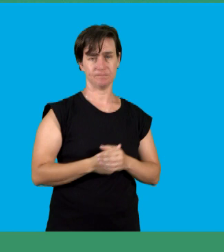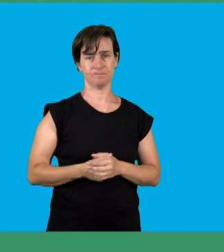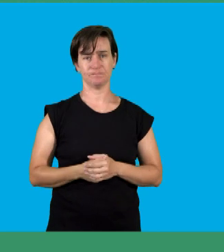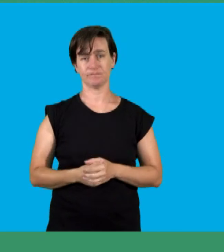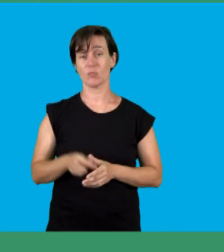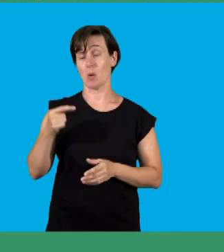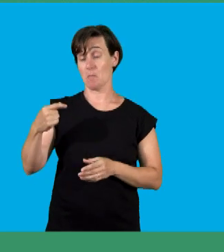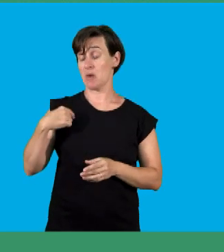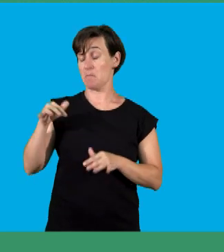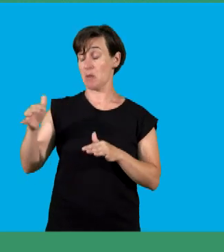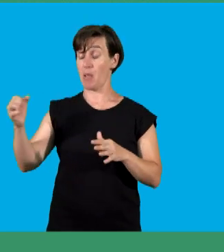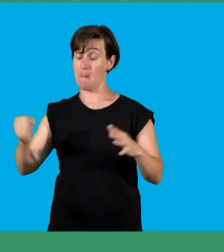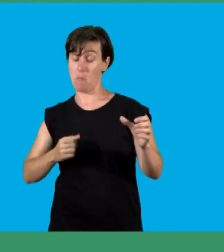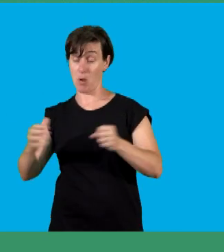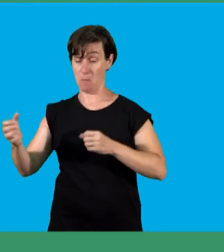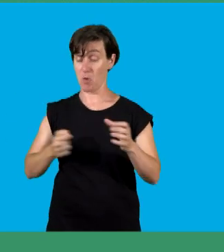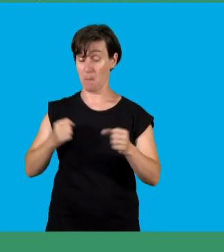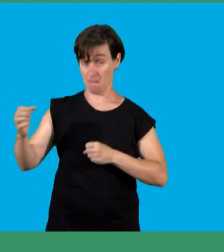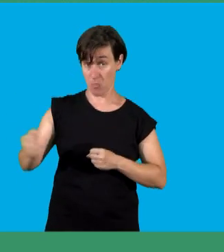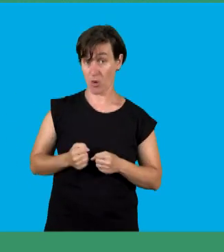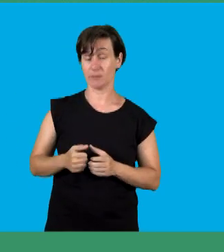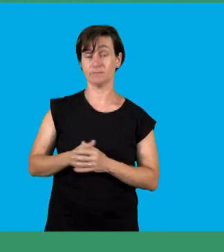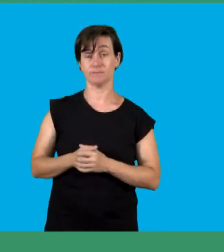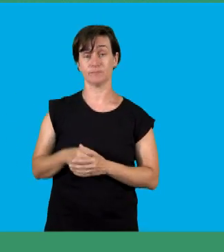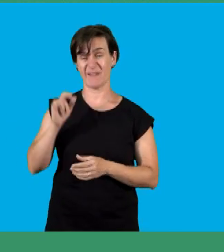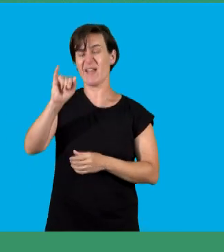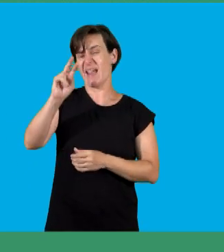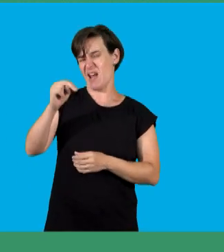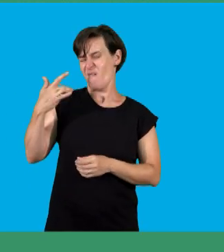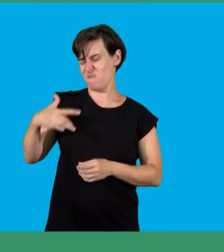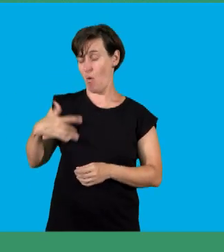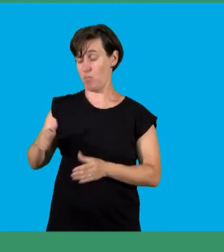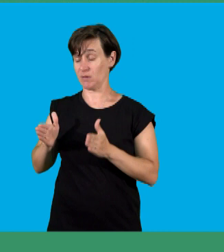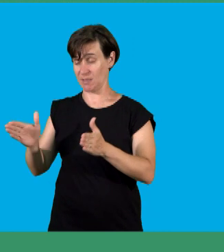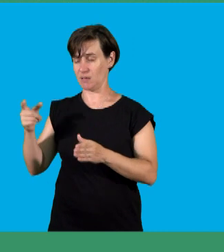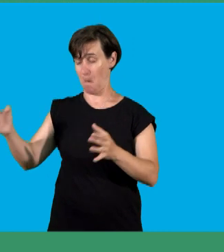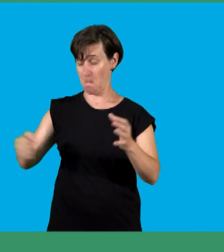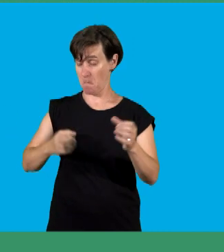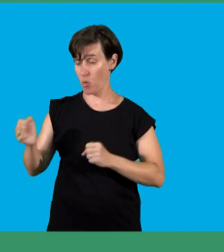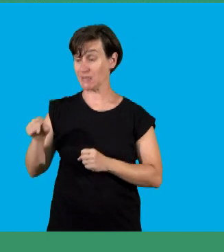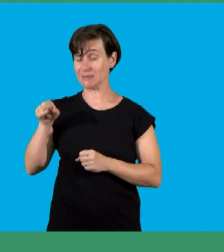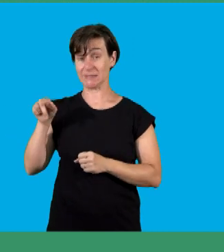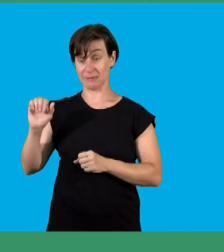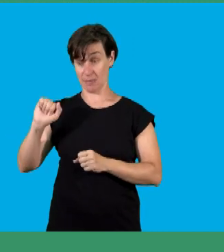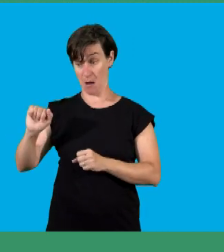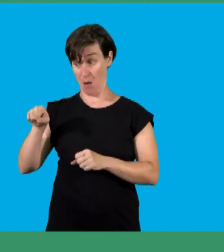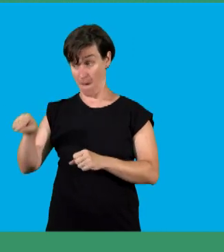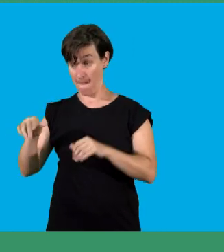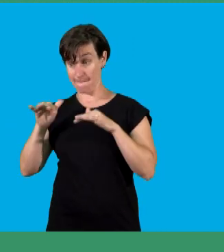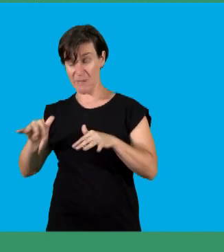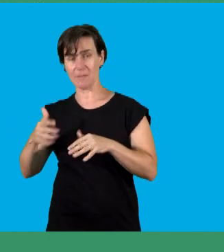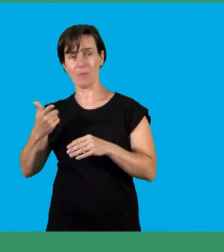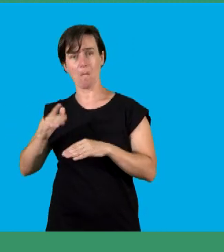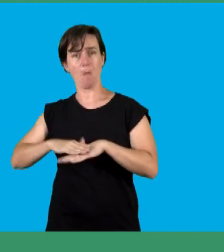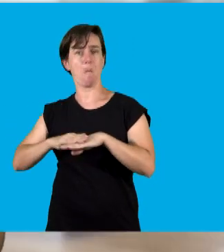So obviously the people that you have employed under your business, if it's under the informal sector, those people can gain